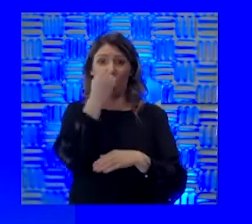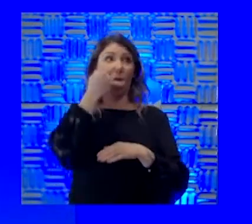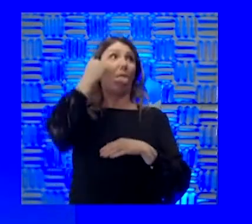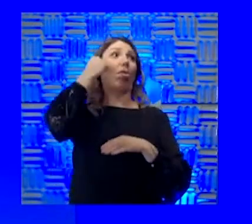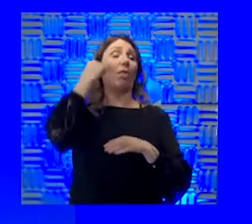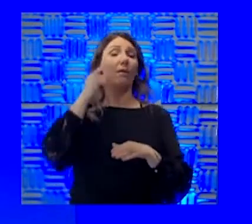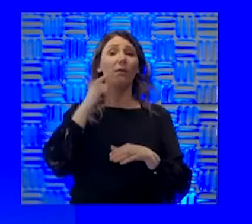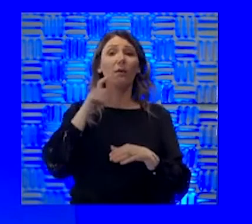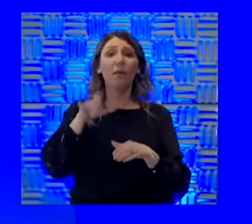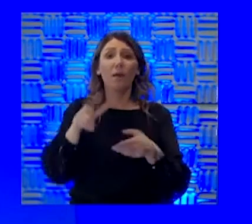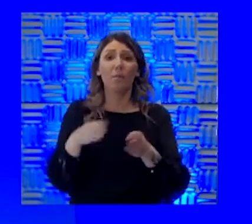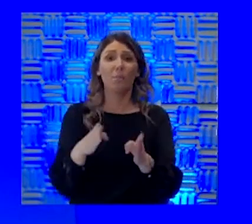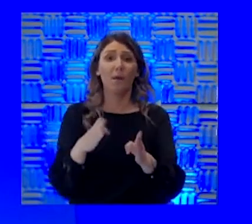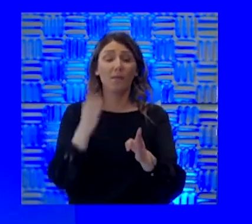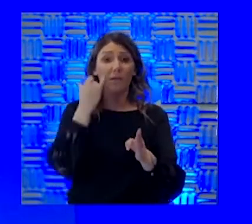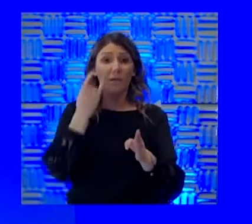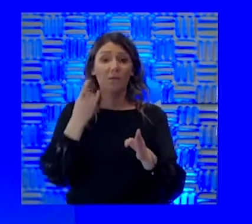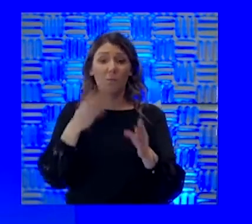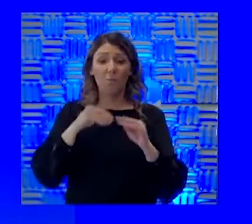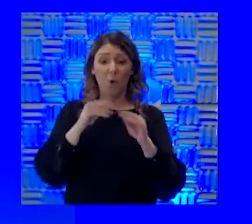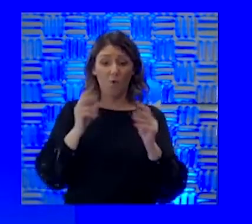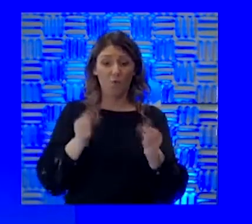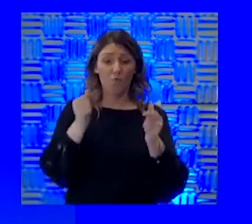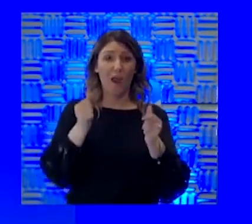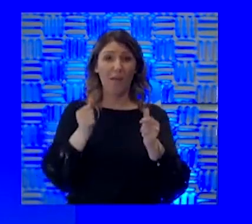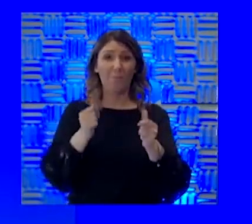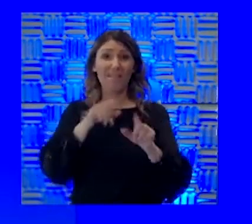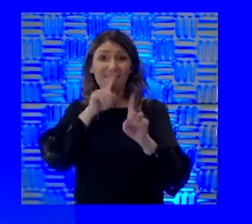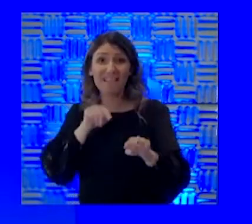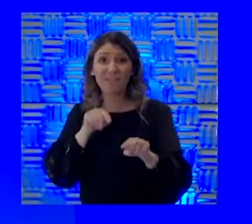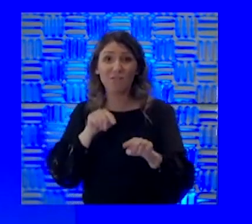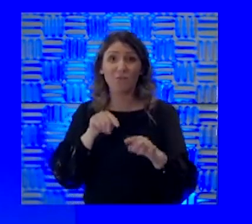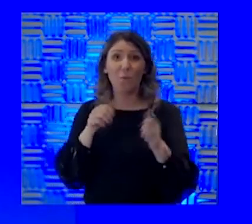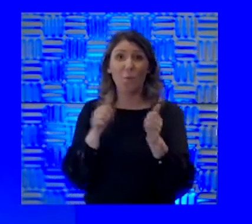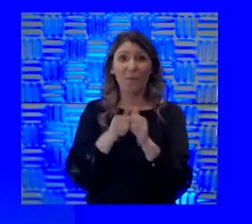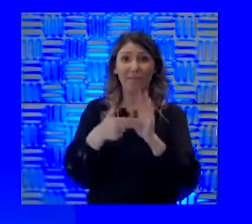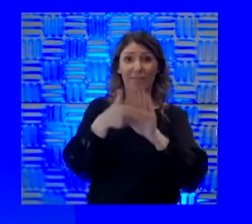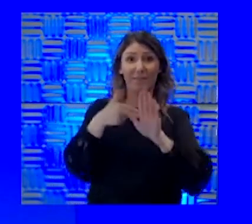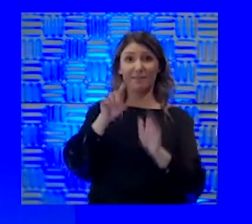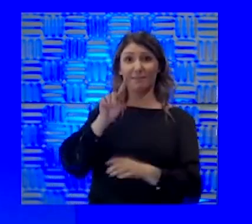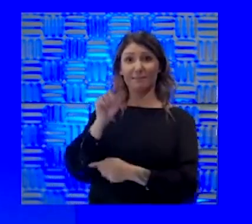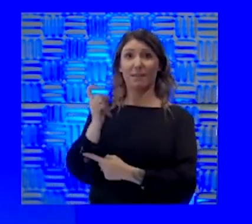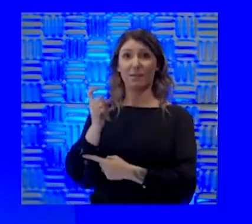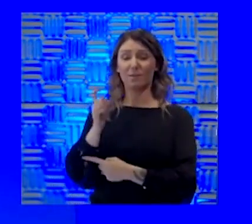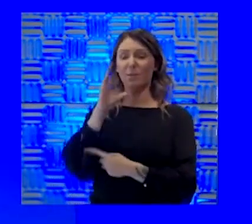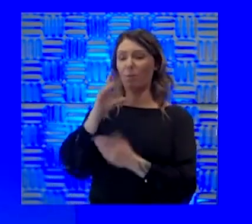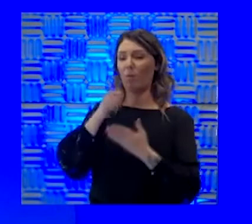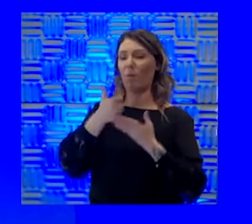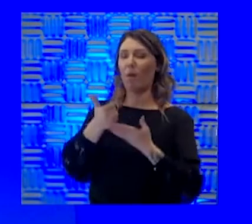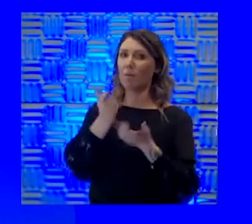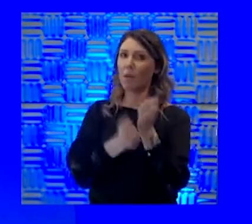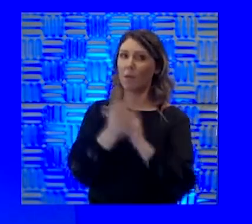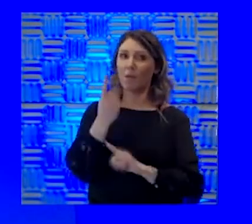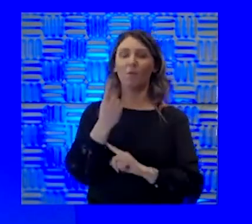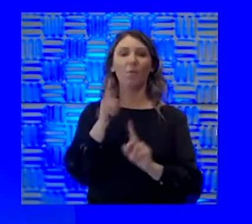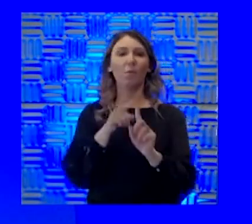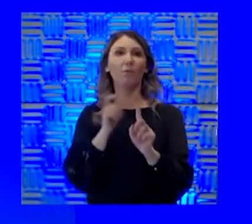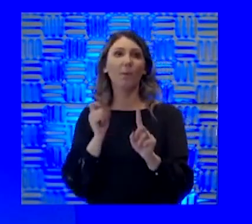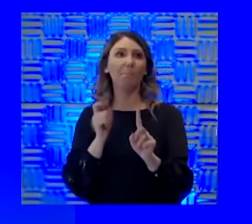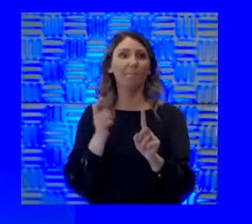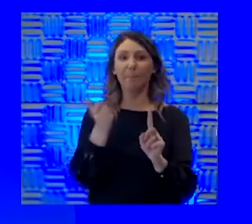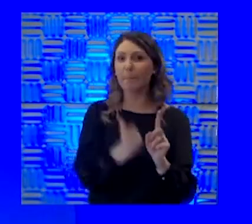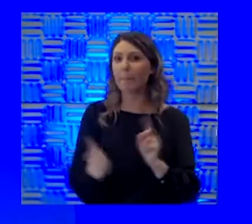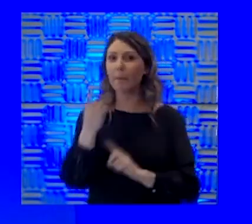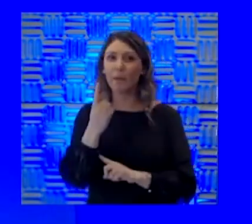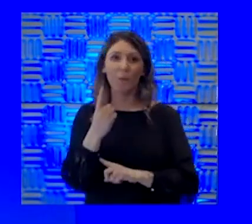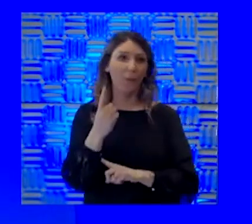like to do that. If we can get more of a rapid turnaround time, a rapid diagnosis, that's going to help everybody from anybody